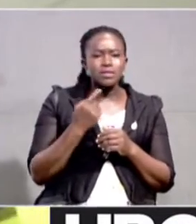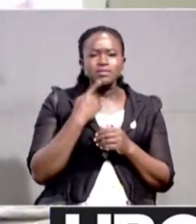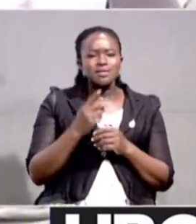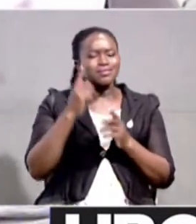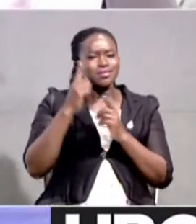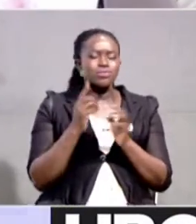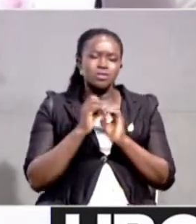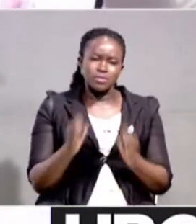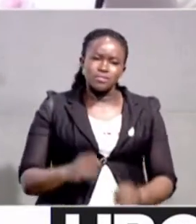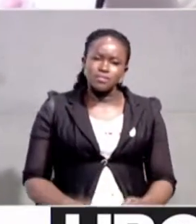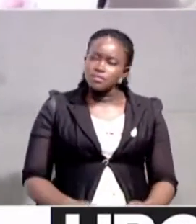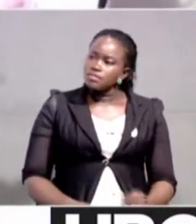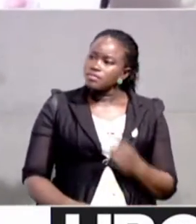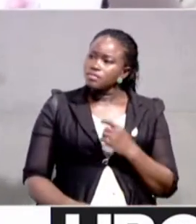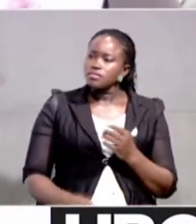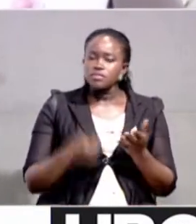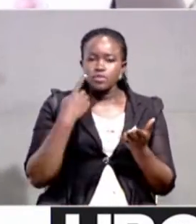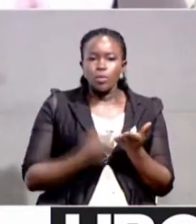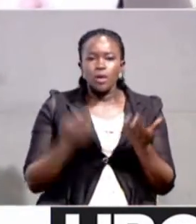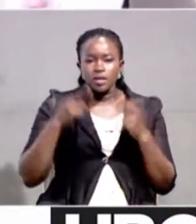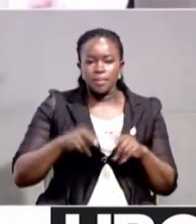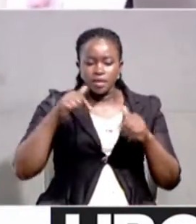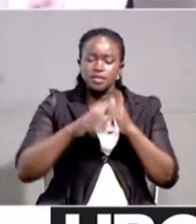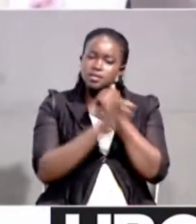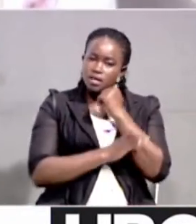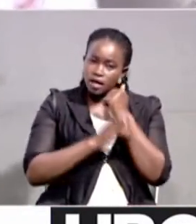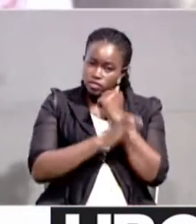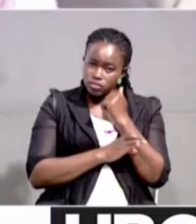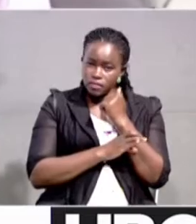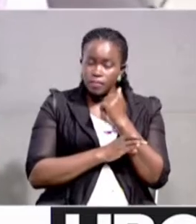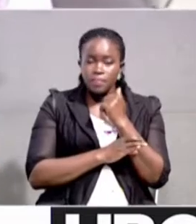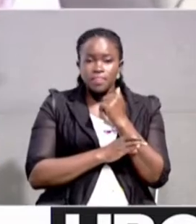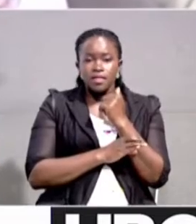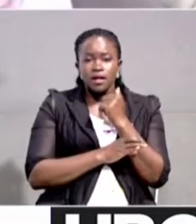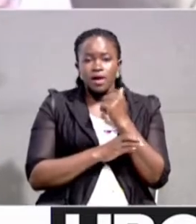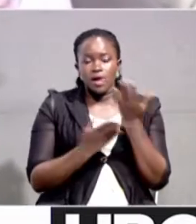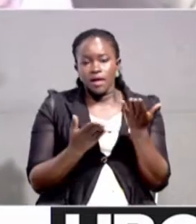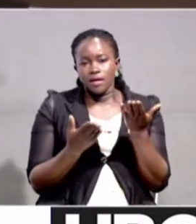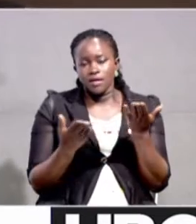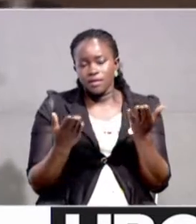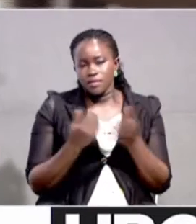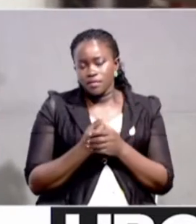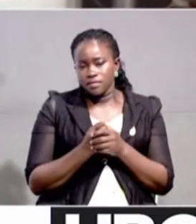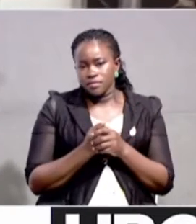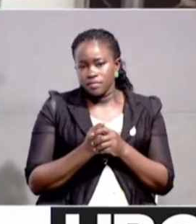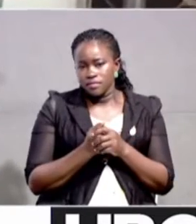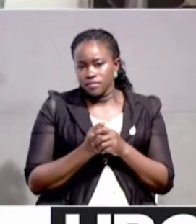kubera ntino security eriwo kuze ekibuti kide gwanga lino checho hukirudi hu